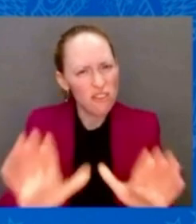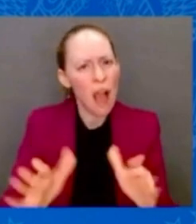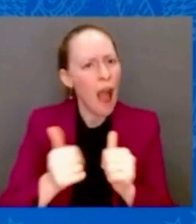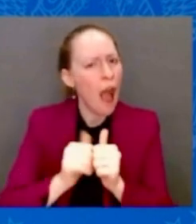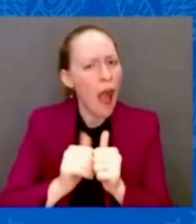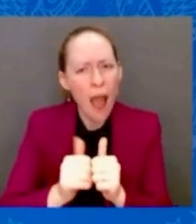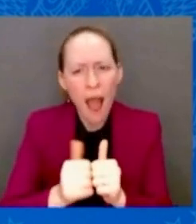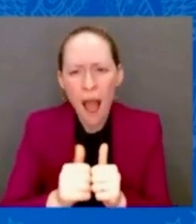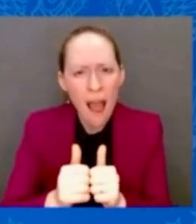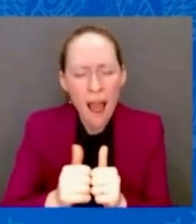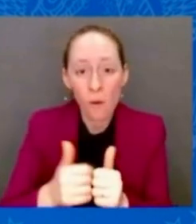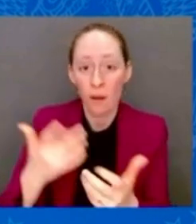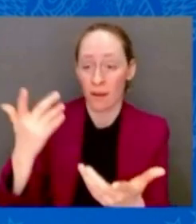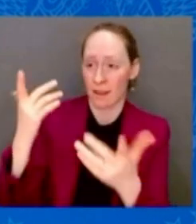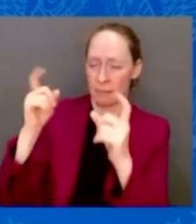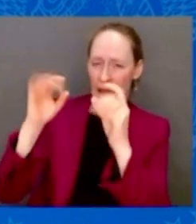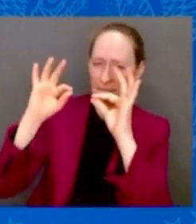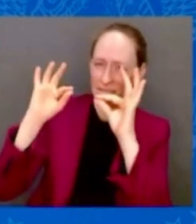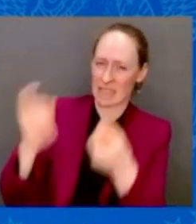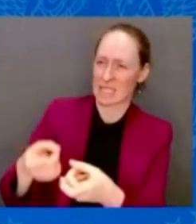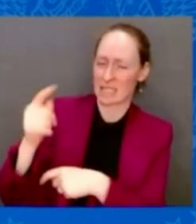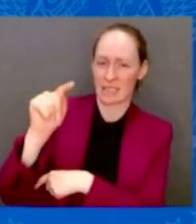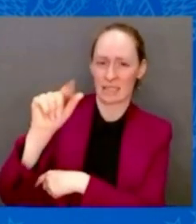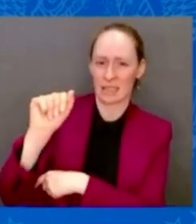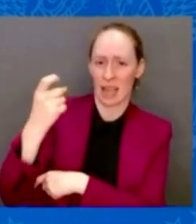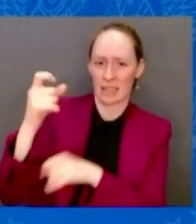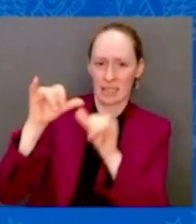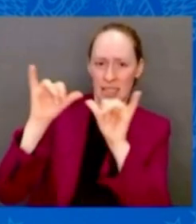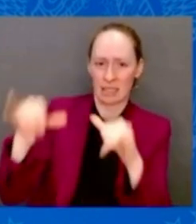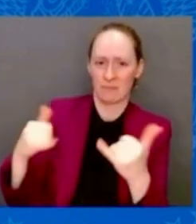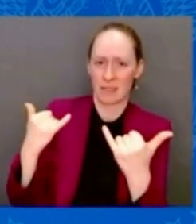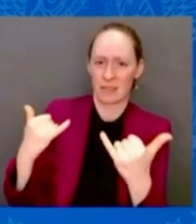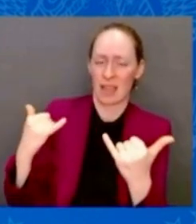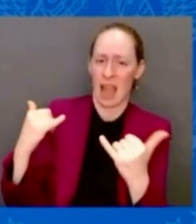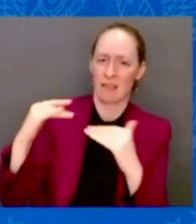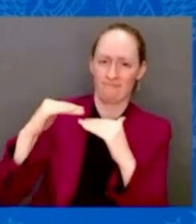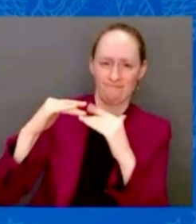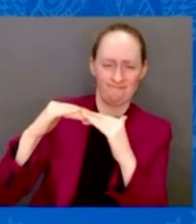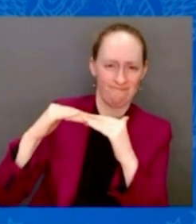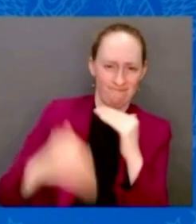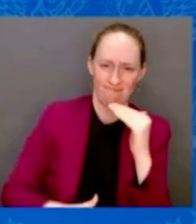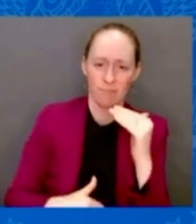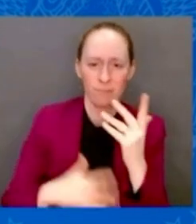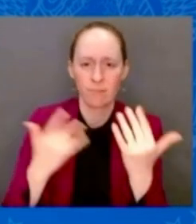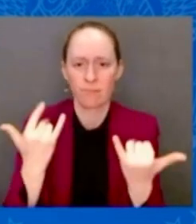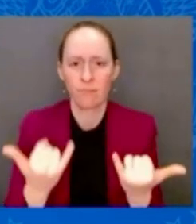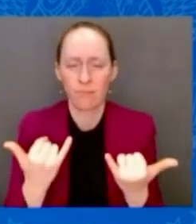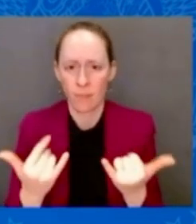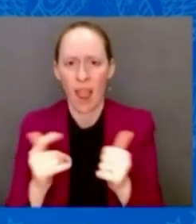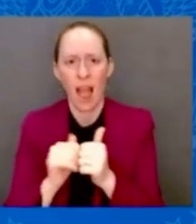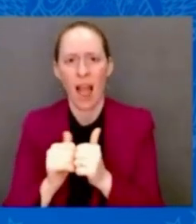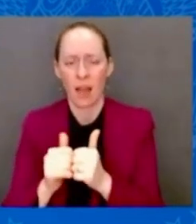deficit if we start making people pay a fair share.